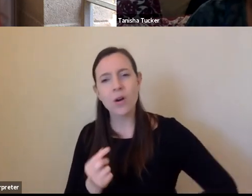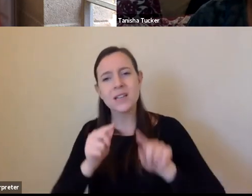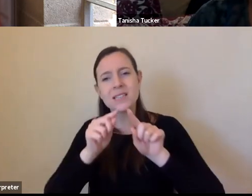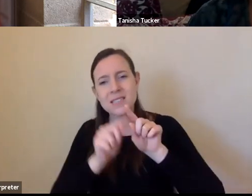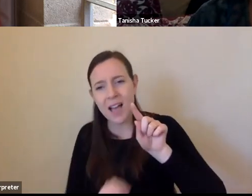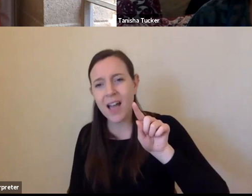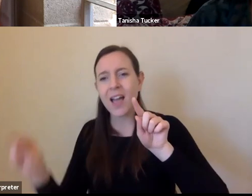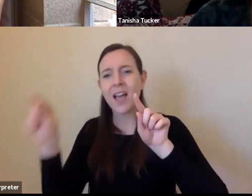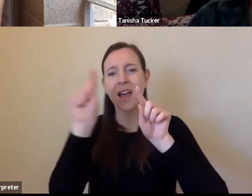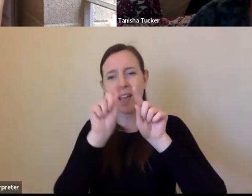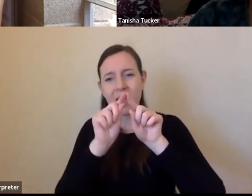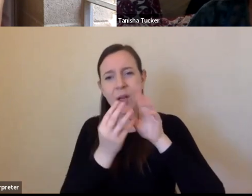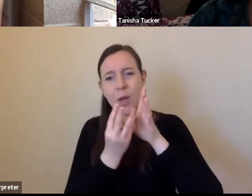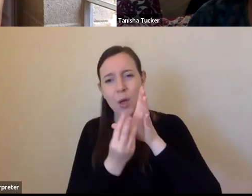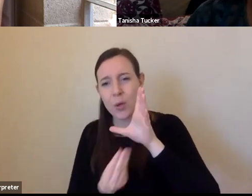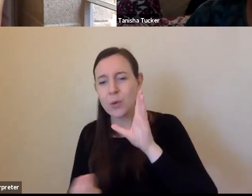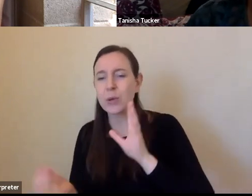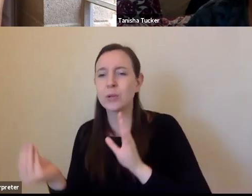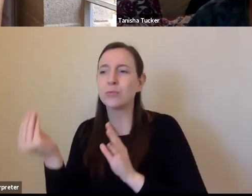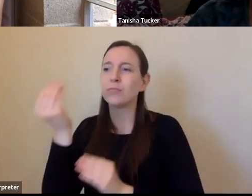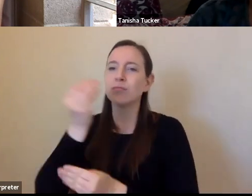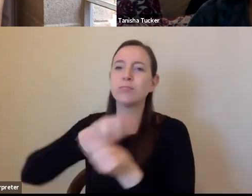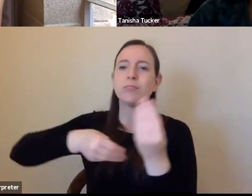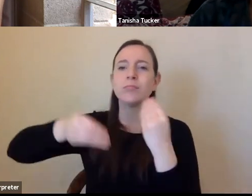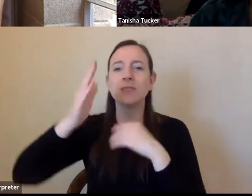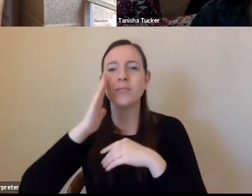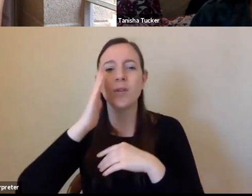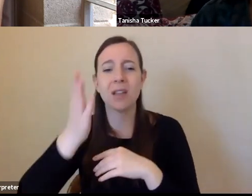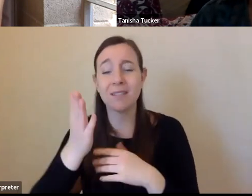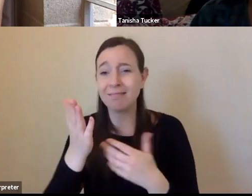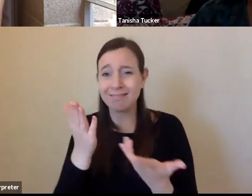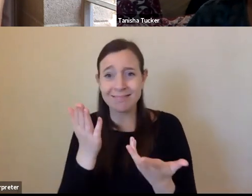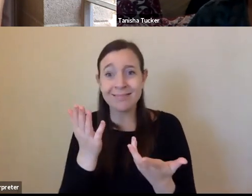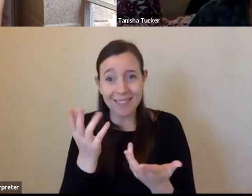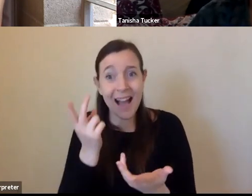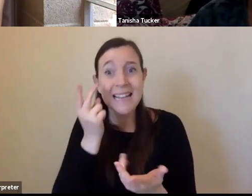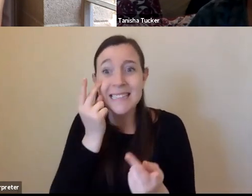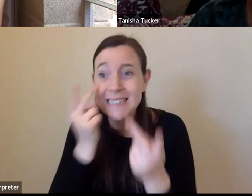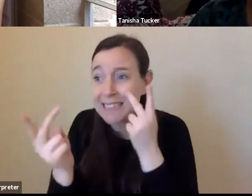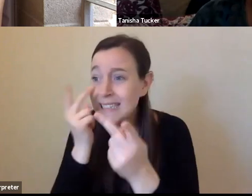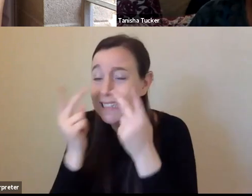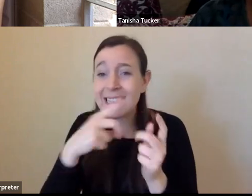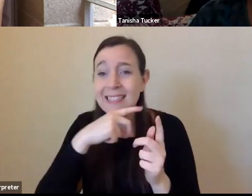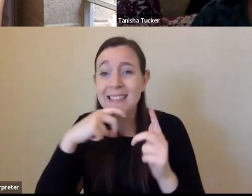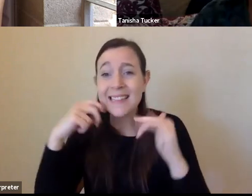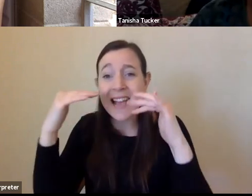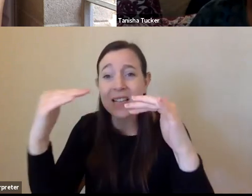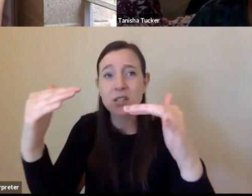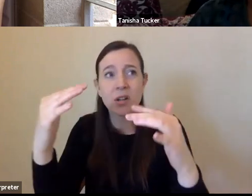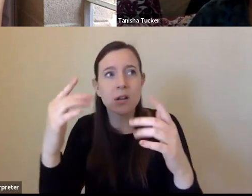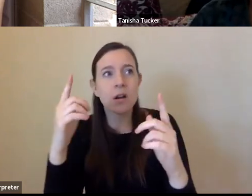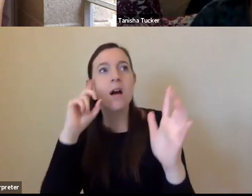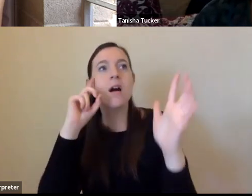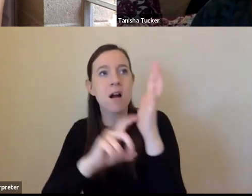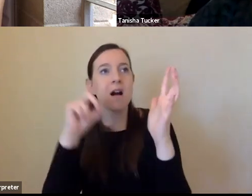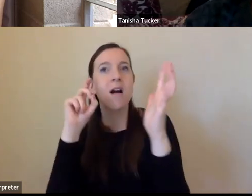that, even though I see things, die out in the desert, the beautiful saguaros that I once had that were